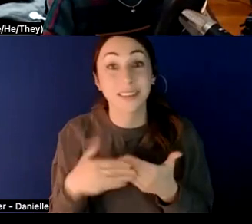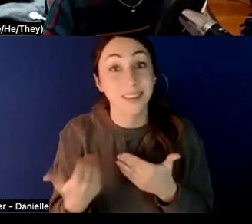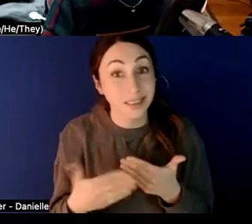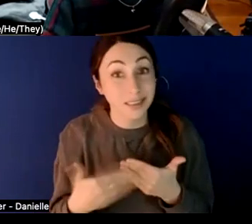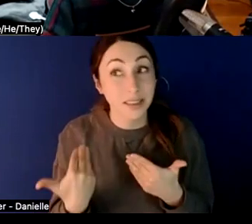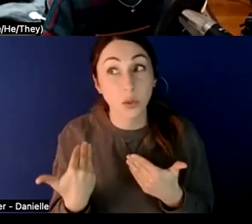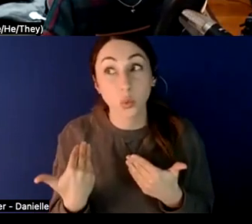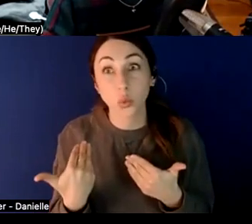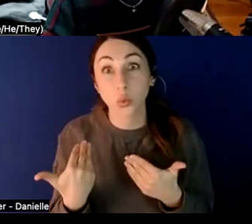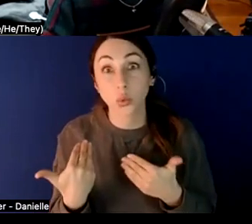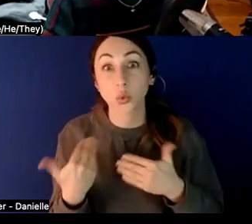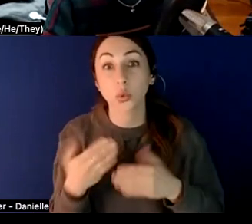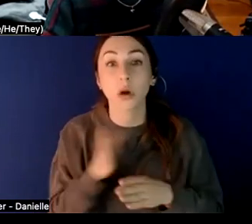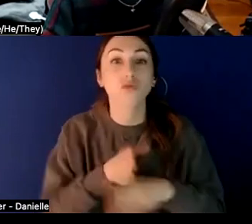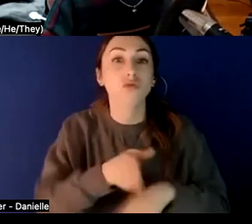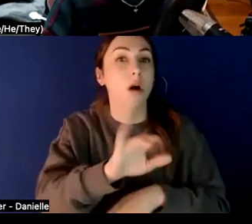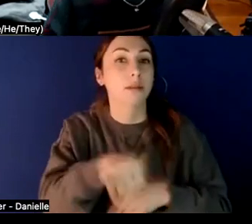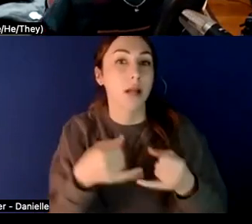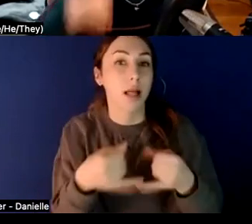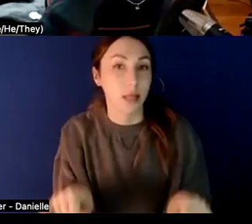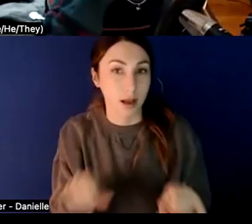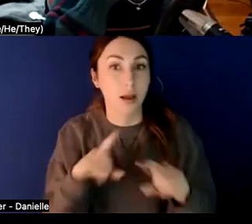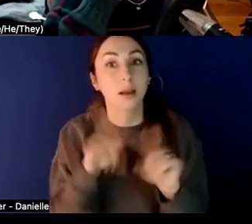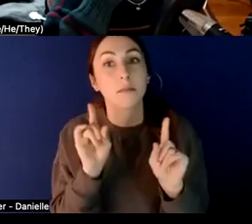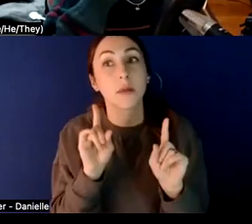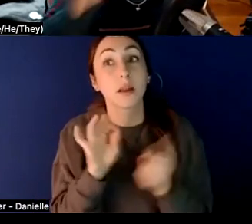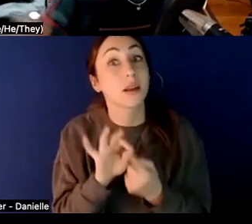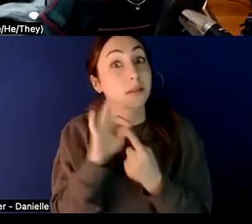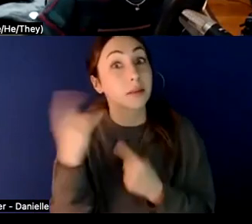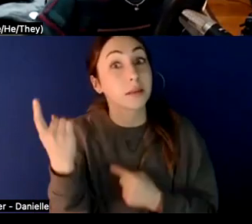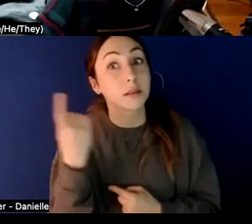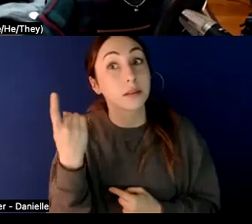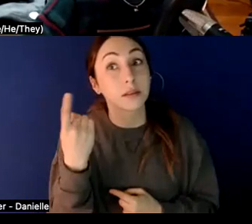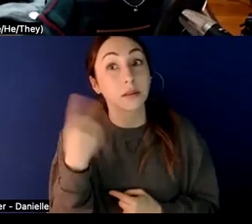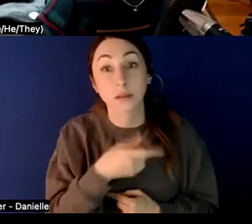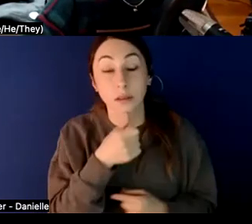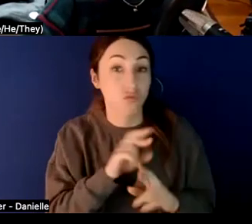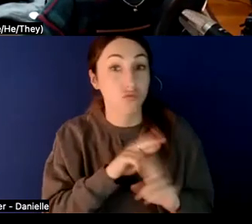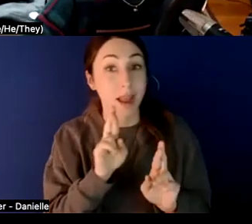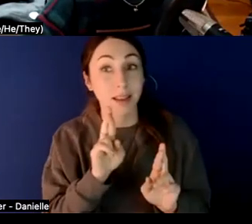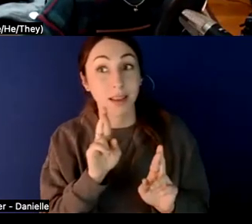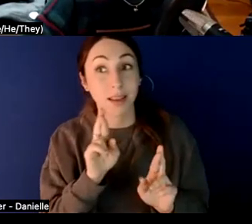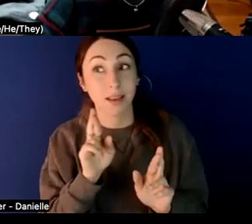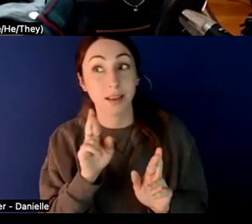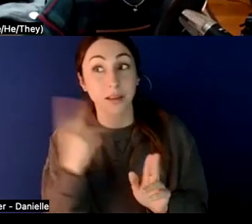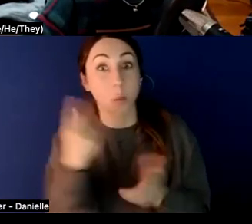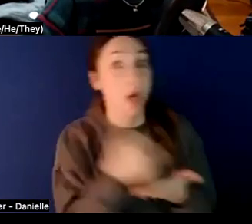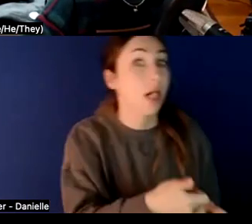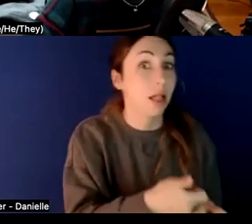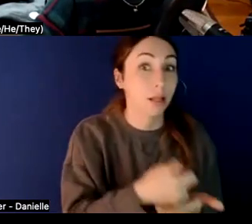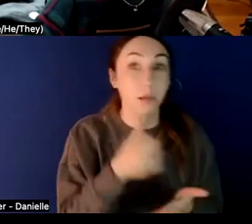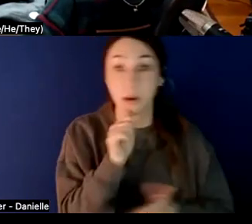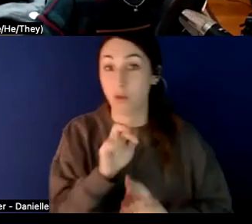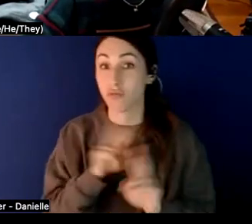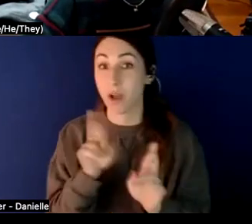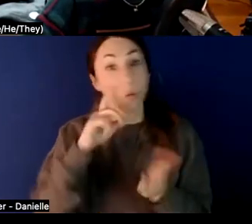to step over that line. But especially if somebody isn't ready to be helped, if they're not ready to acknowledge